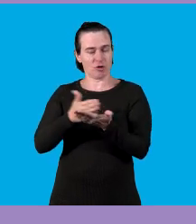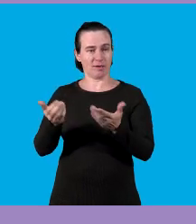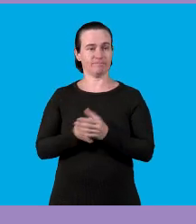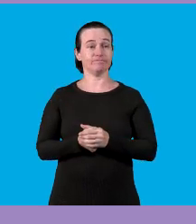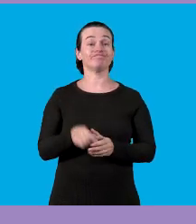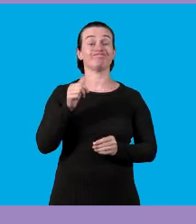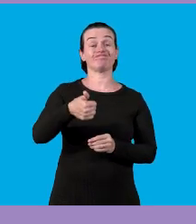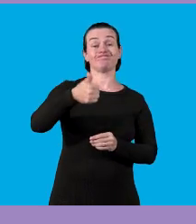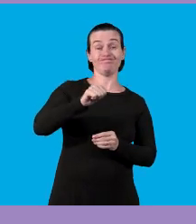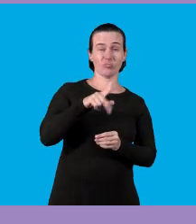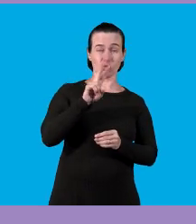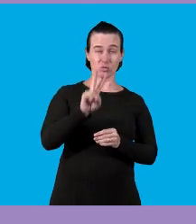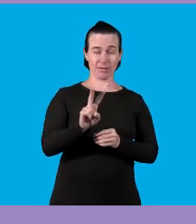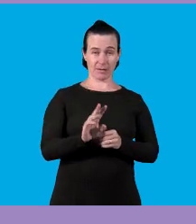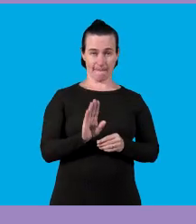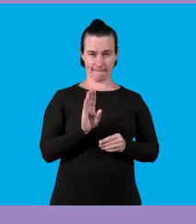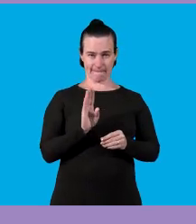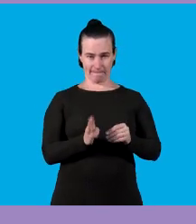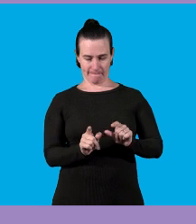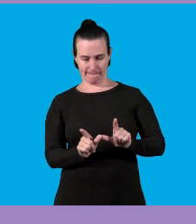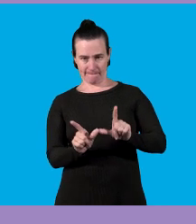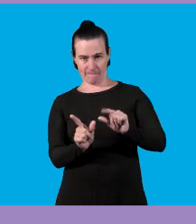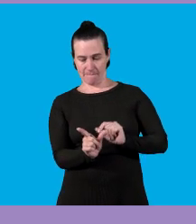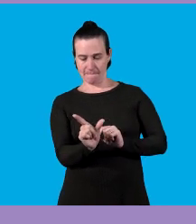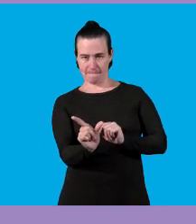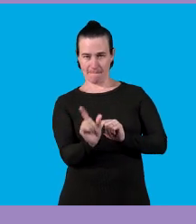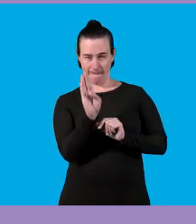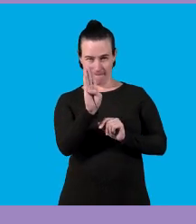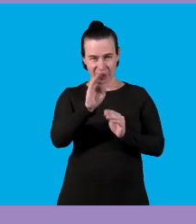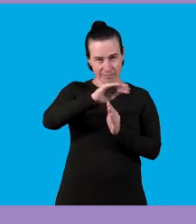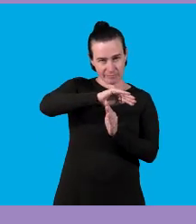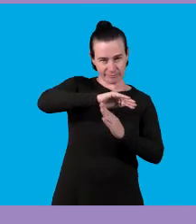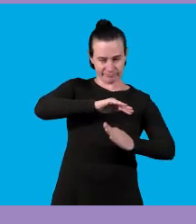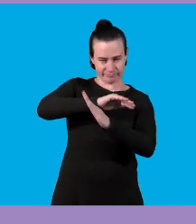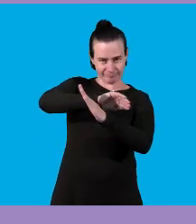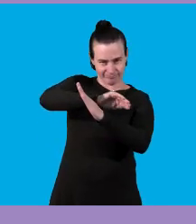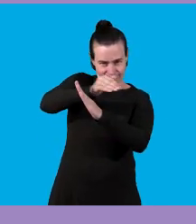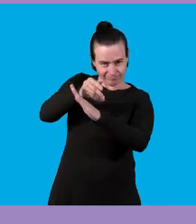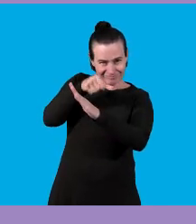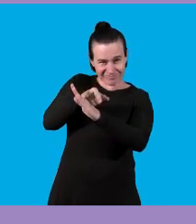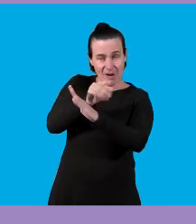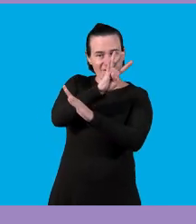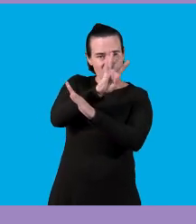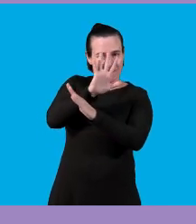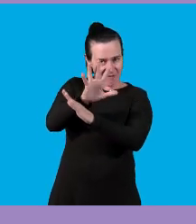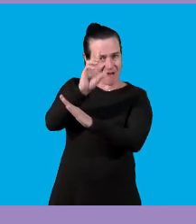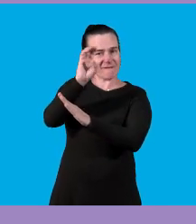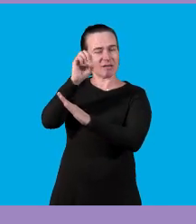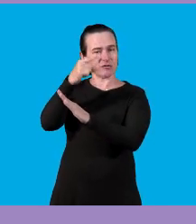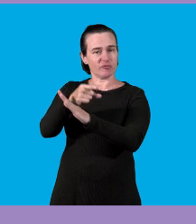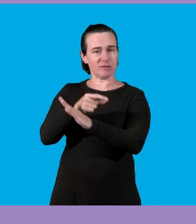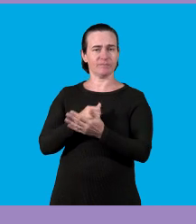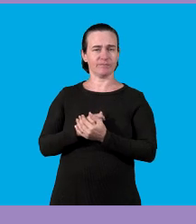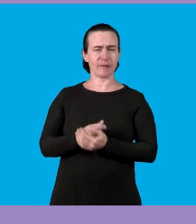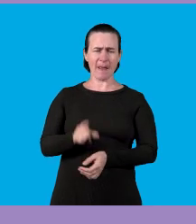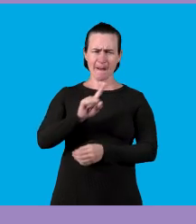degrees, which is angle ABD. So angle ABD But then we also know that if